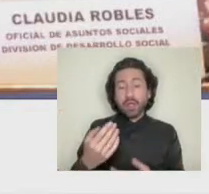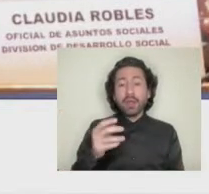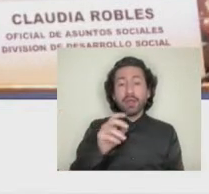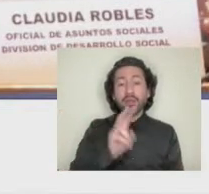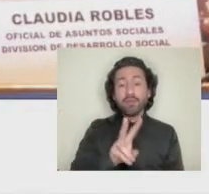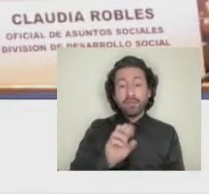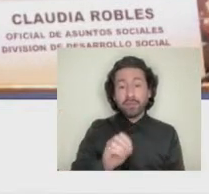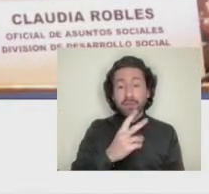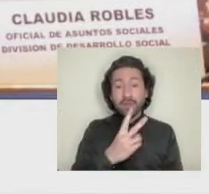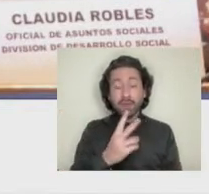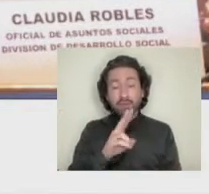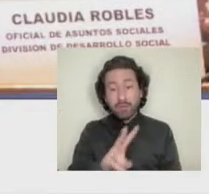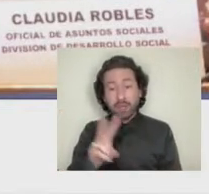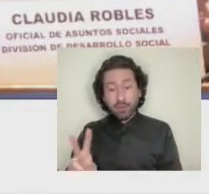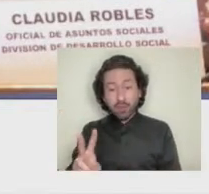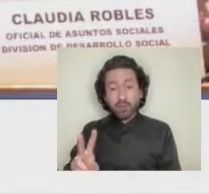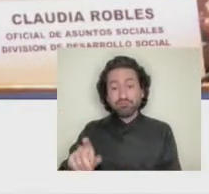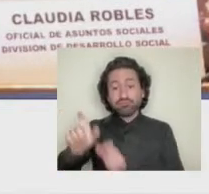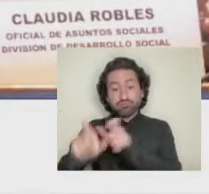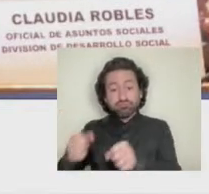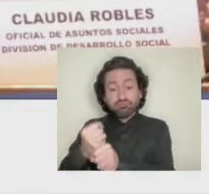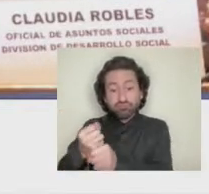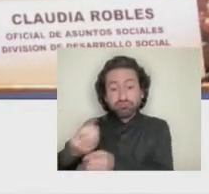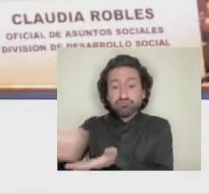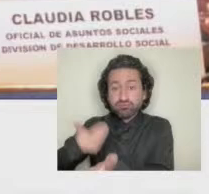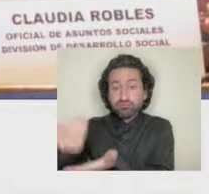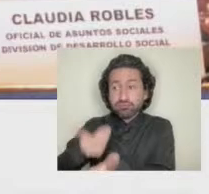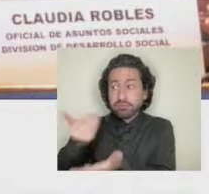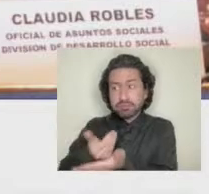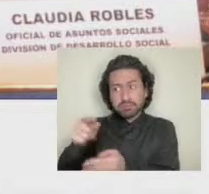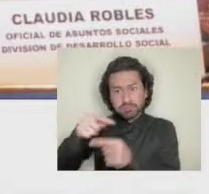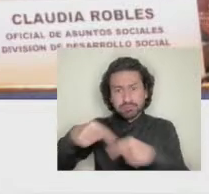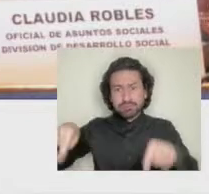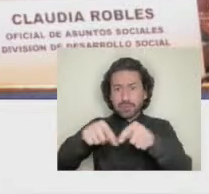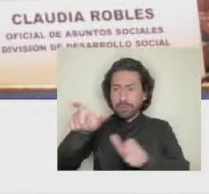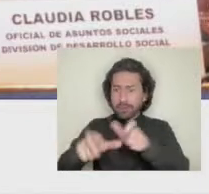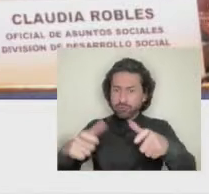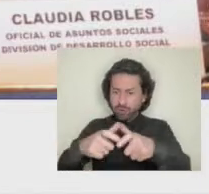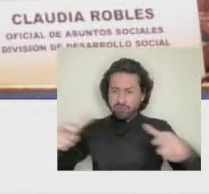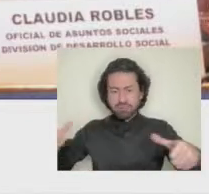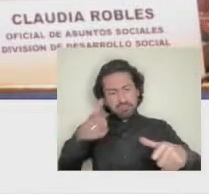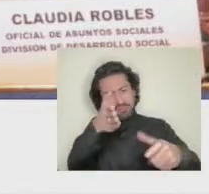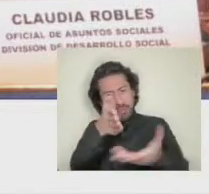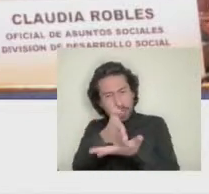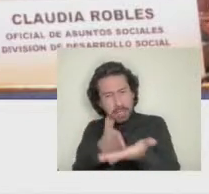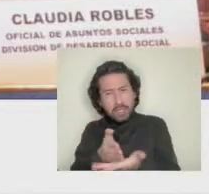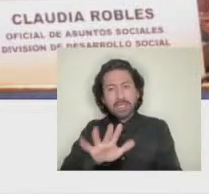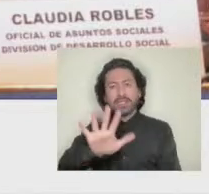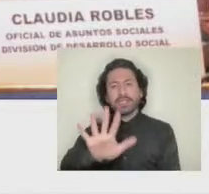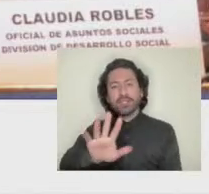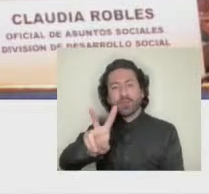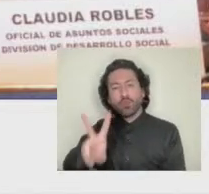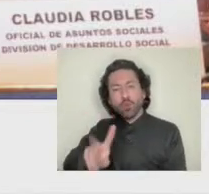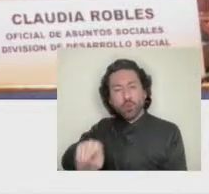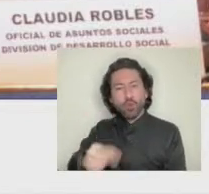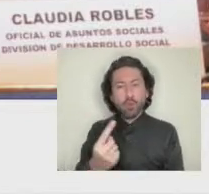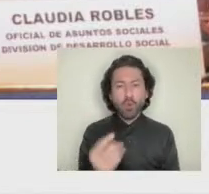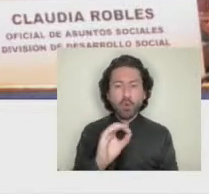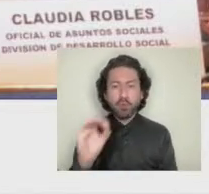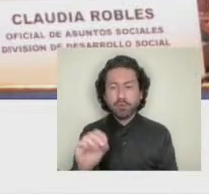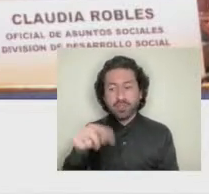in 2022, more than half of the working population, in accordance with administrative data, in other words,